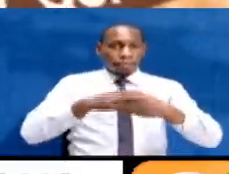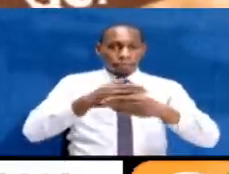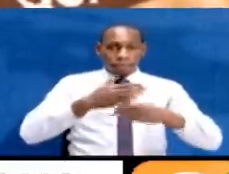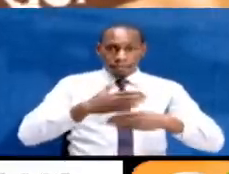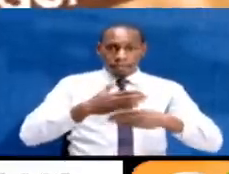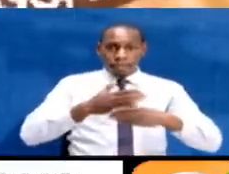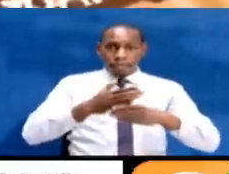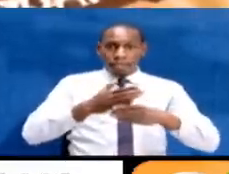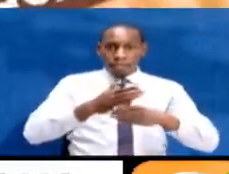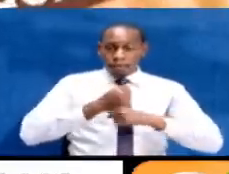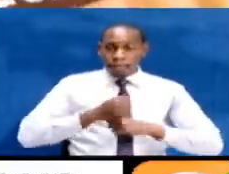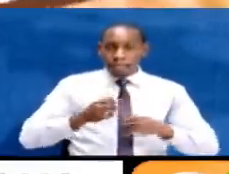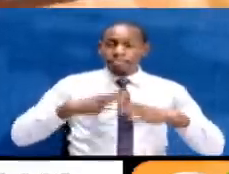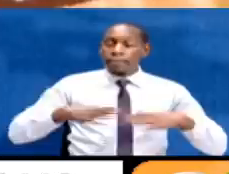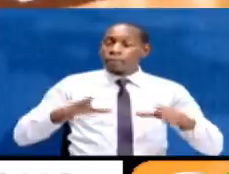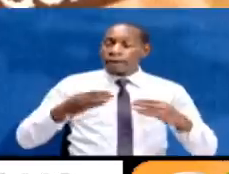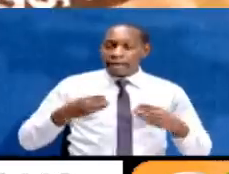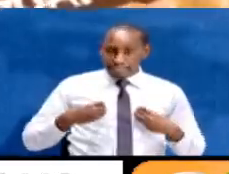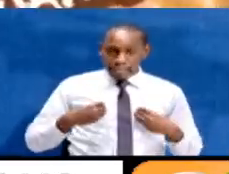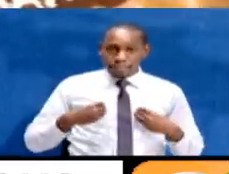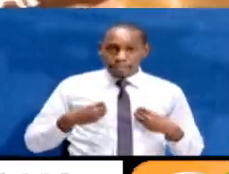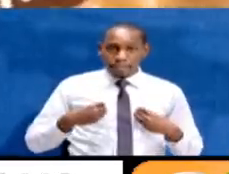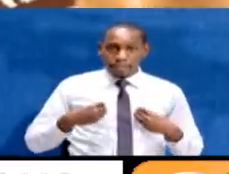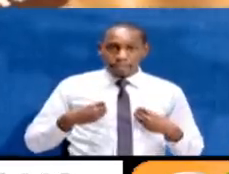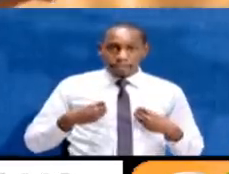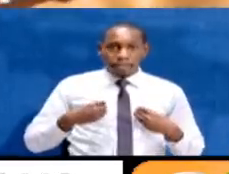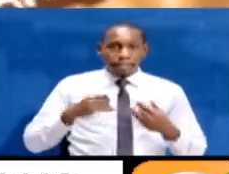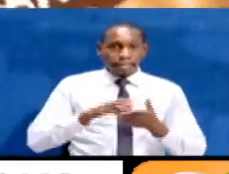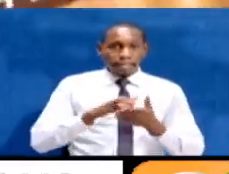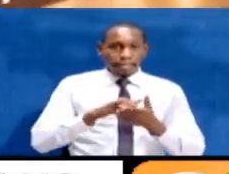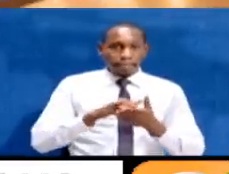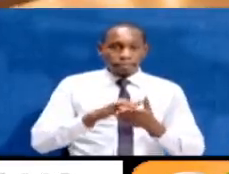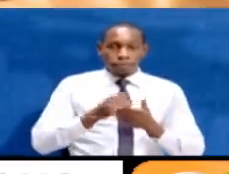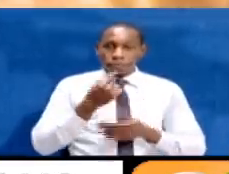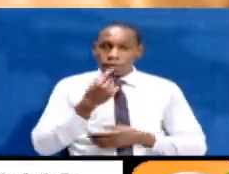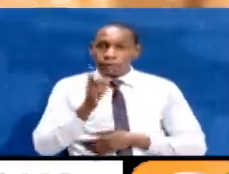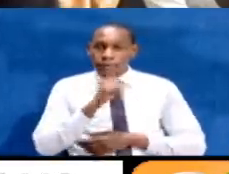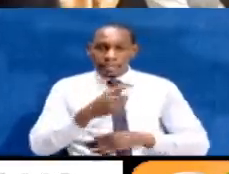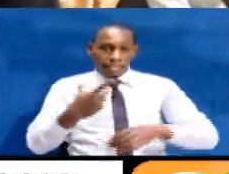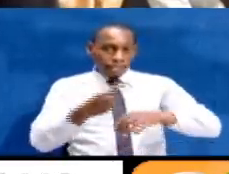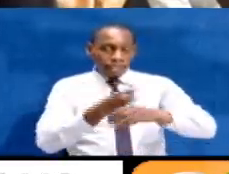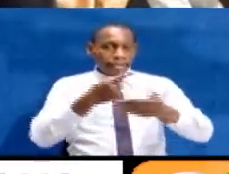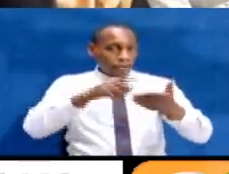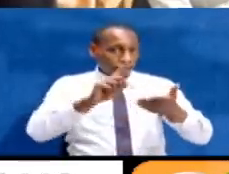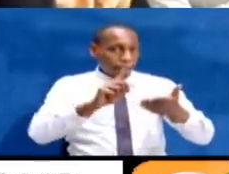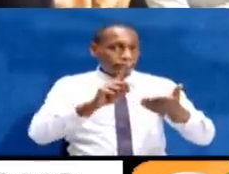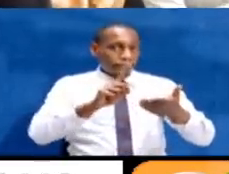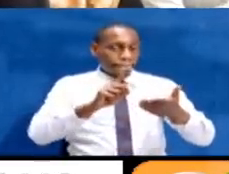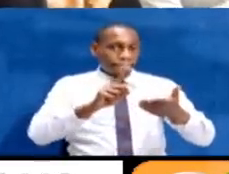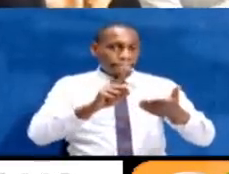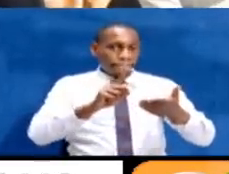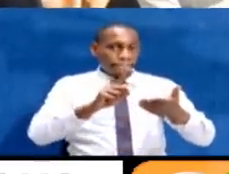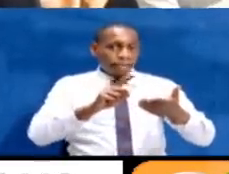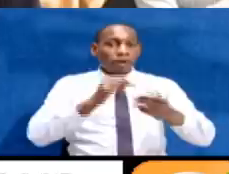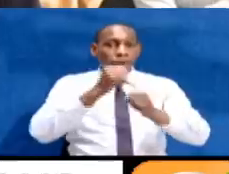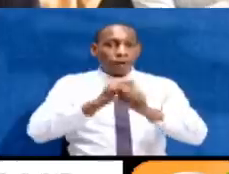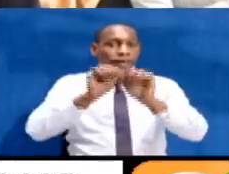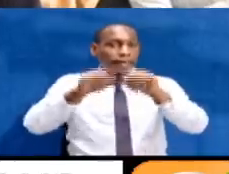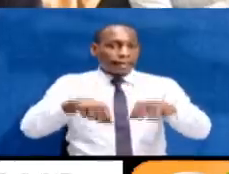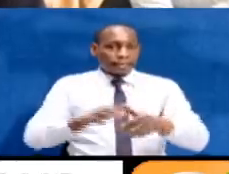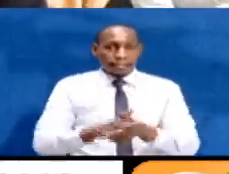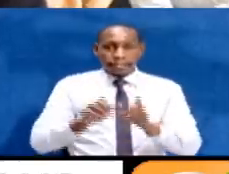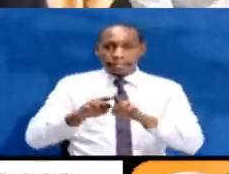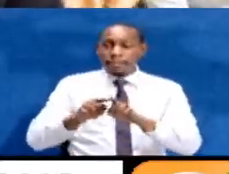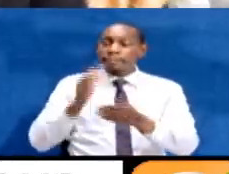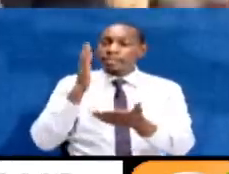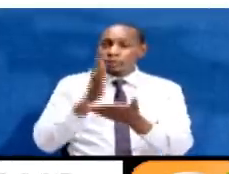Let people buy in. Let people be confident that what they are being told about the vaccine is correct, is workable, and